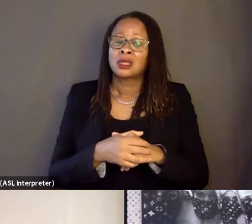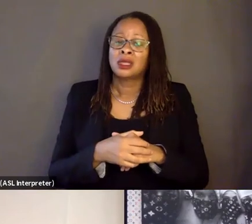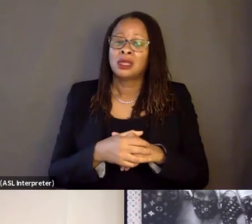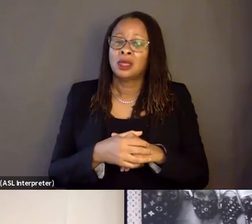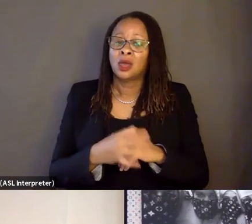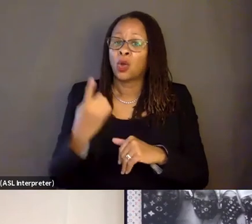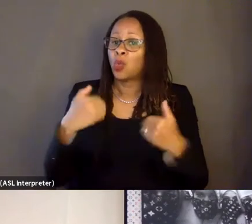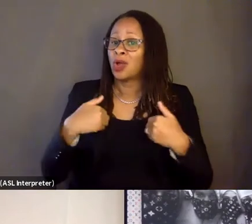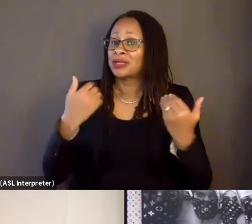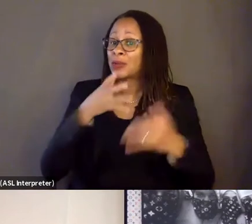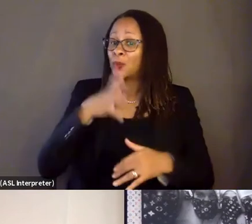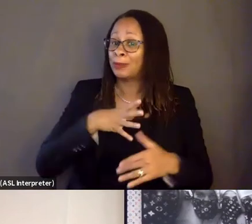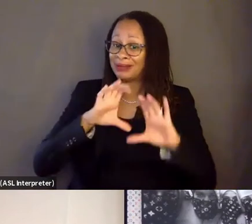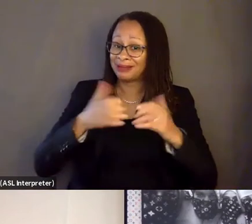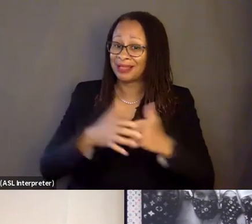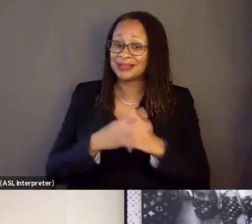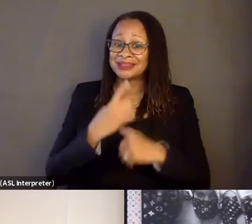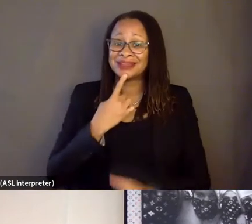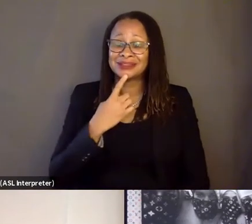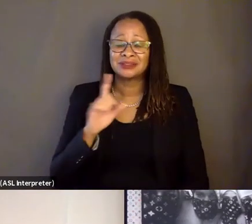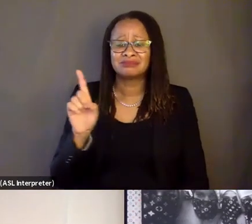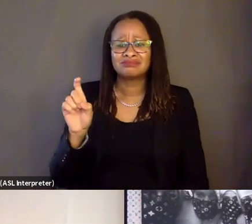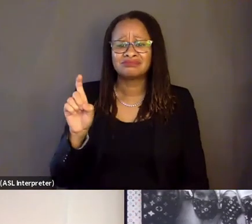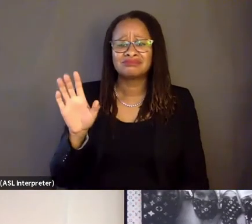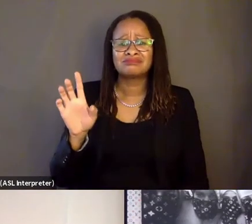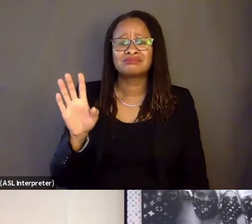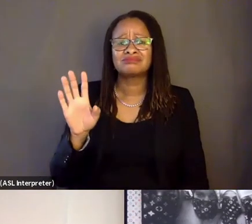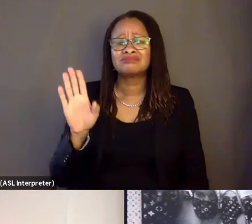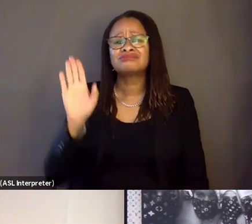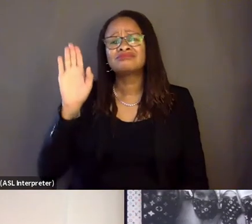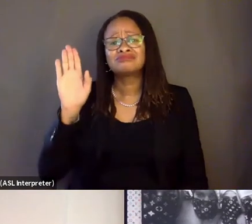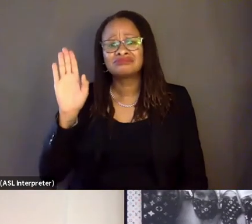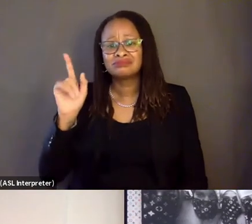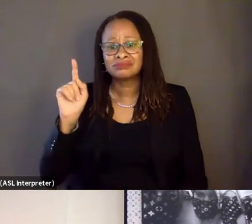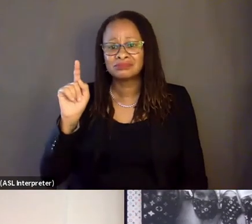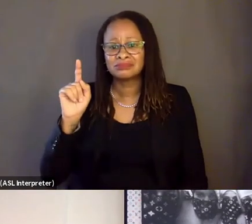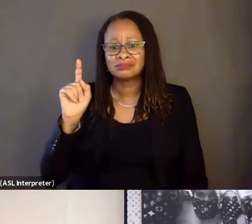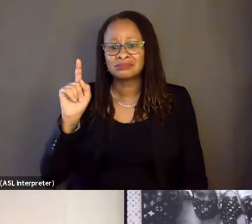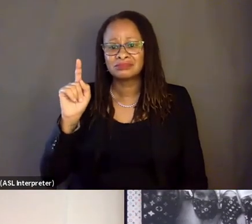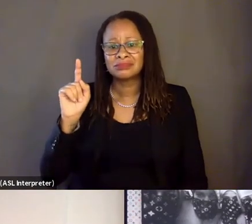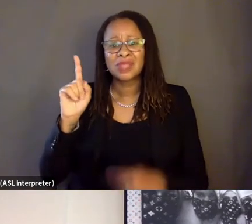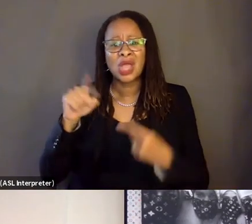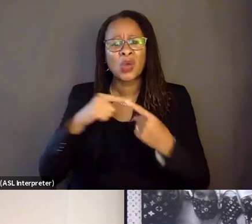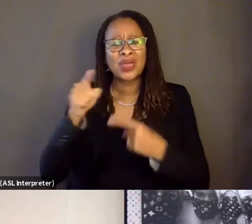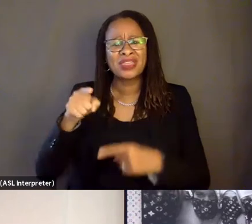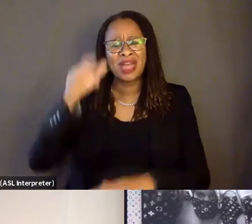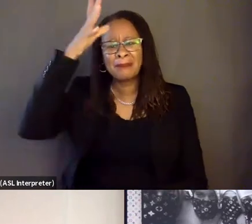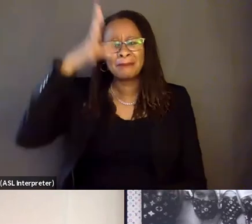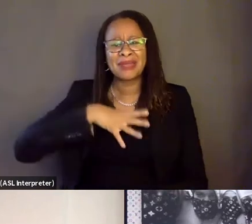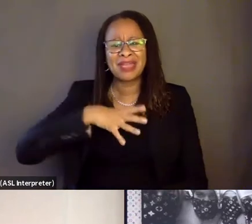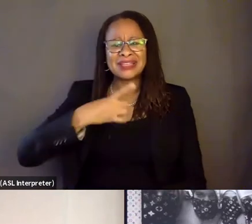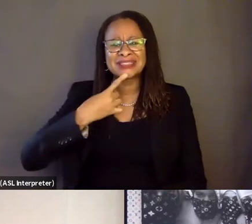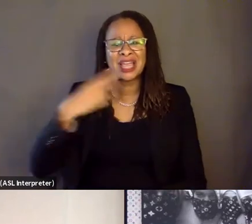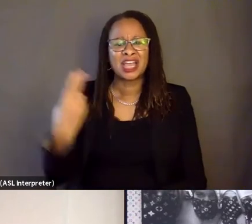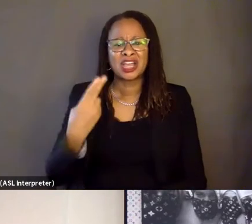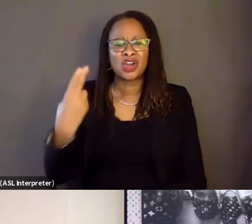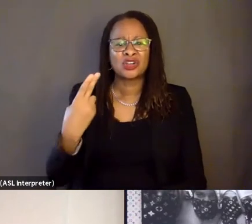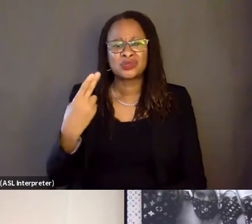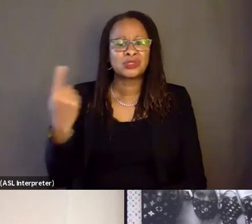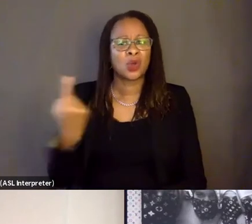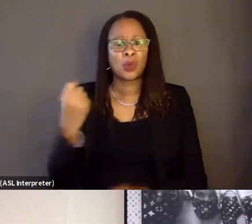One of the young women in the class said, you know, she's like, is when that man said, you know, history, it's always a